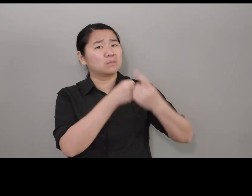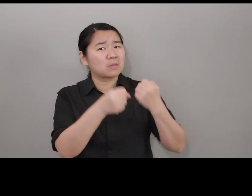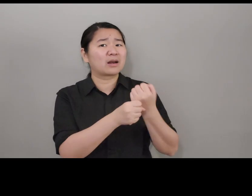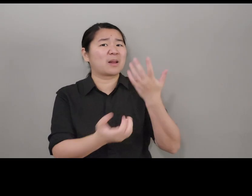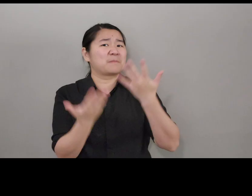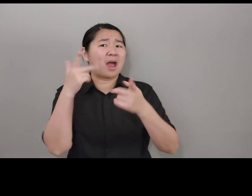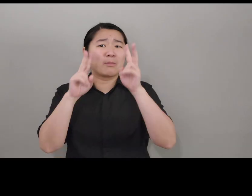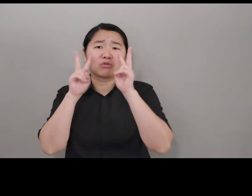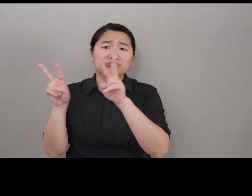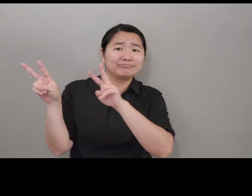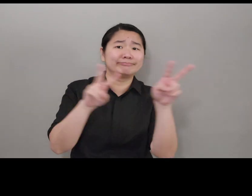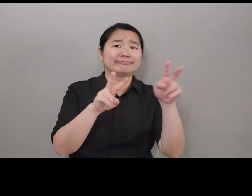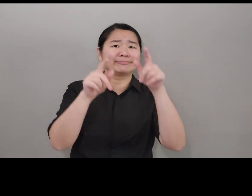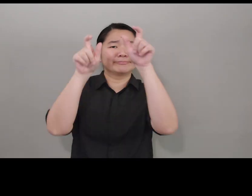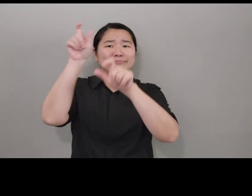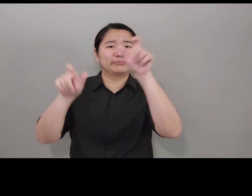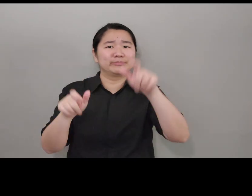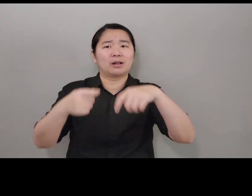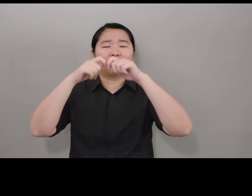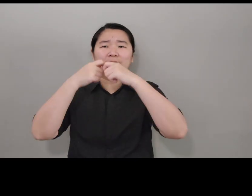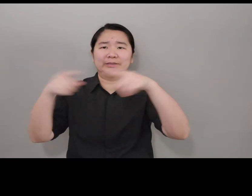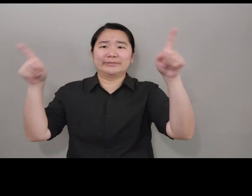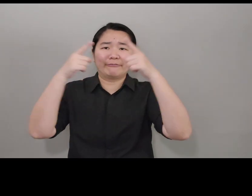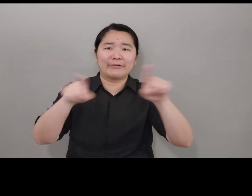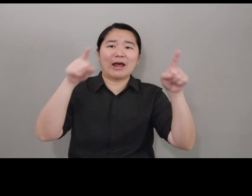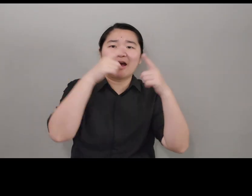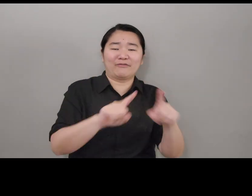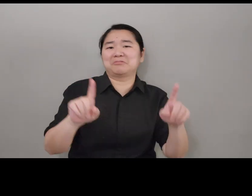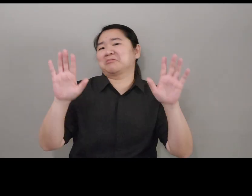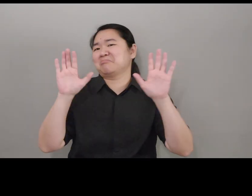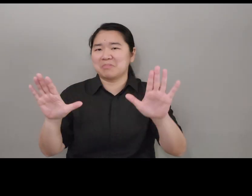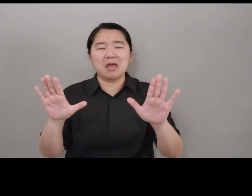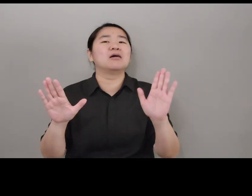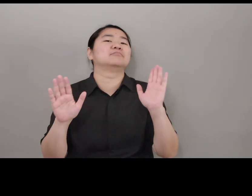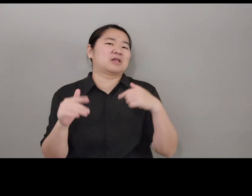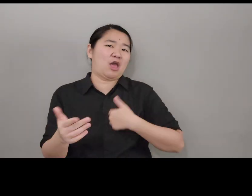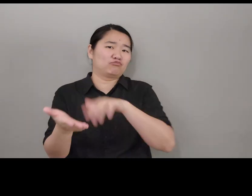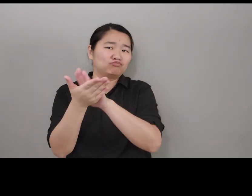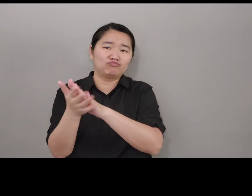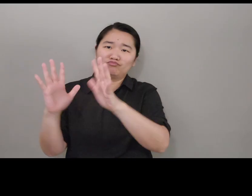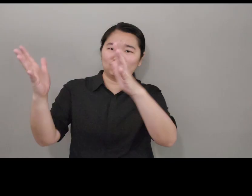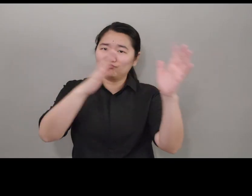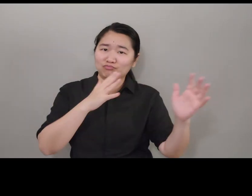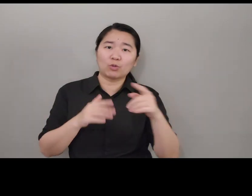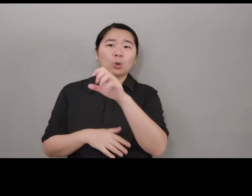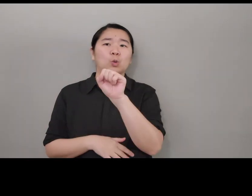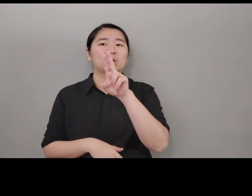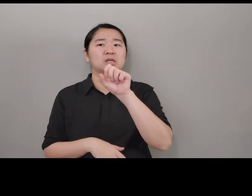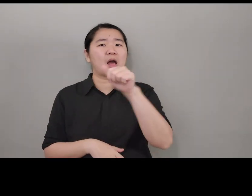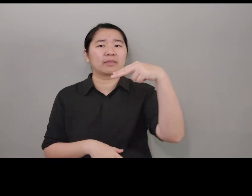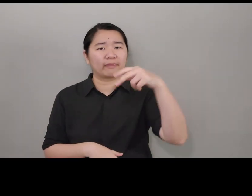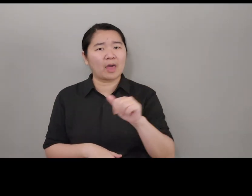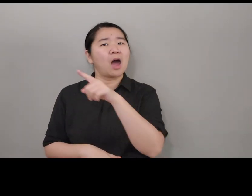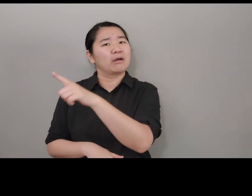this. Susanna, you for bringing us all together. And with that, let me dive into, taking some of the things that Hidde